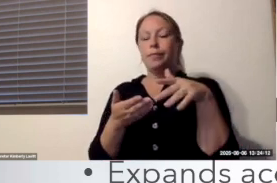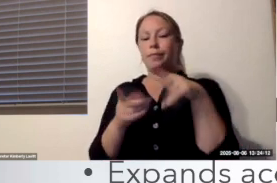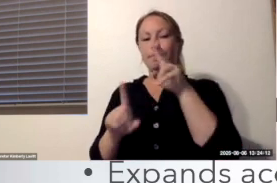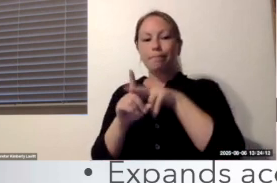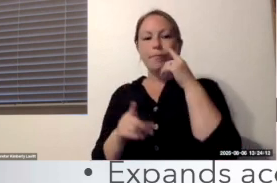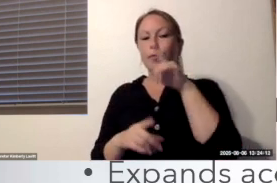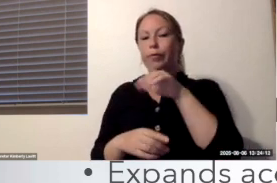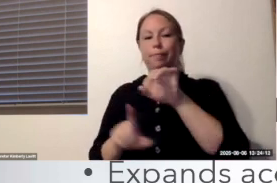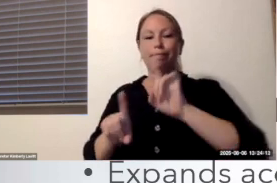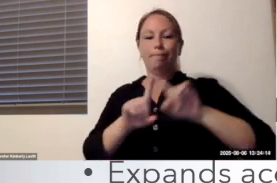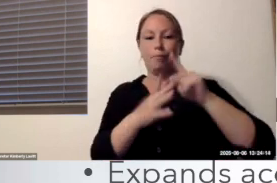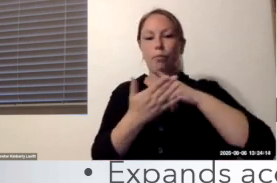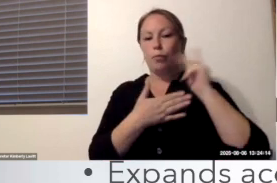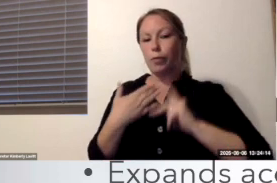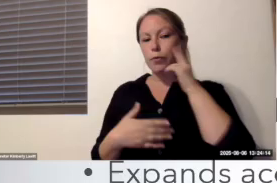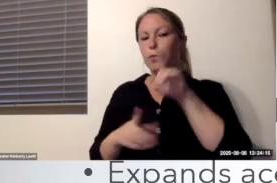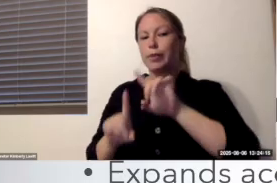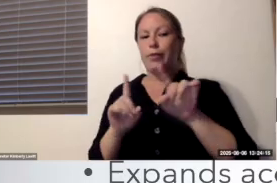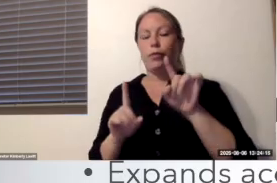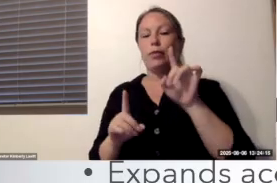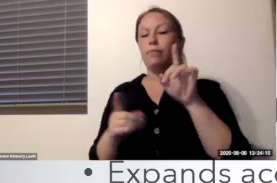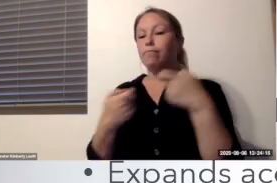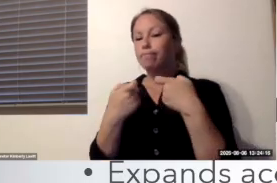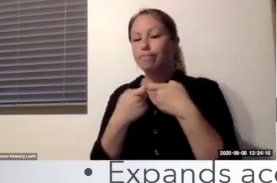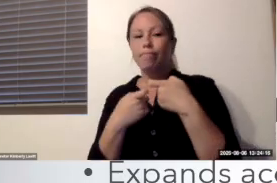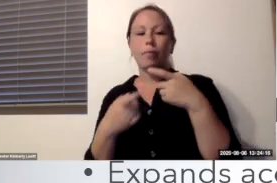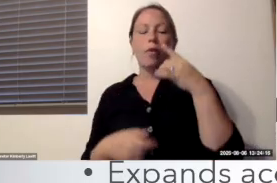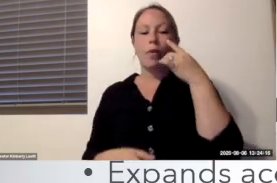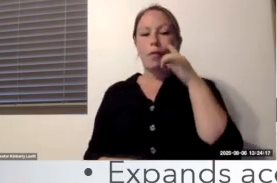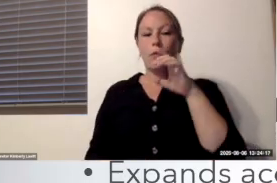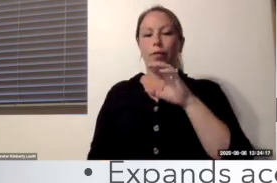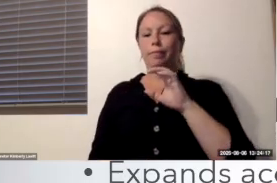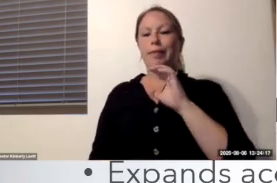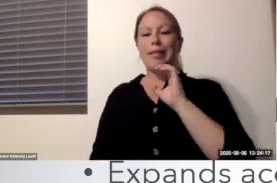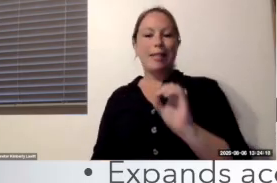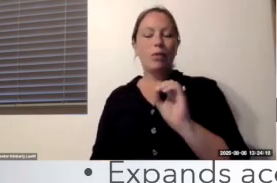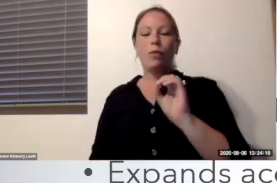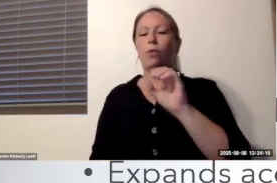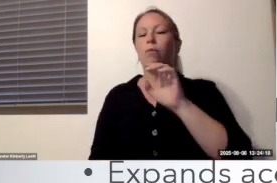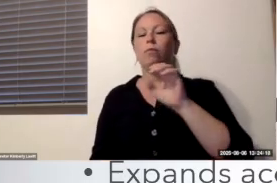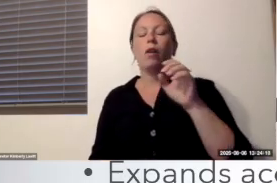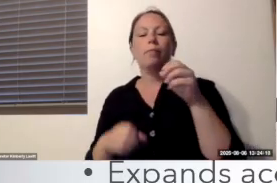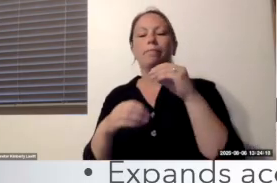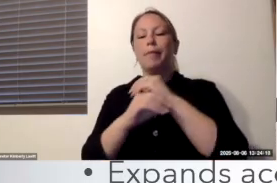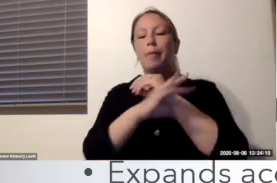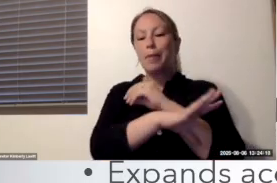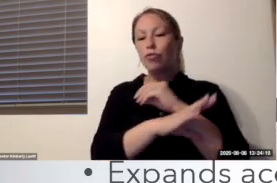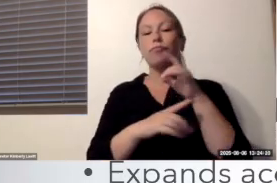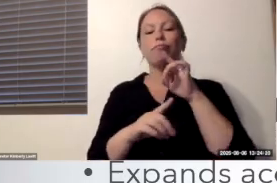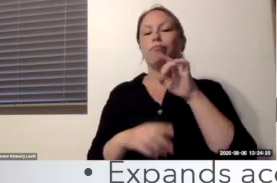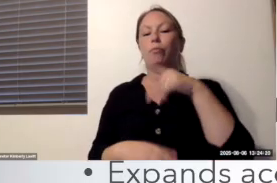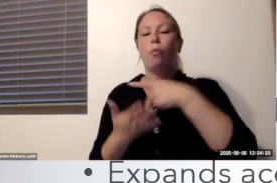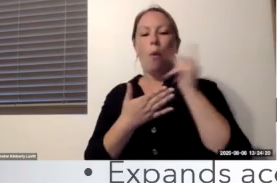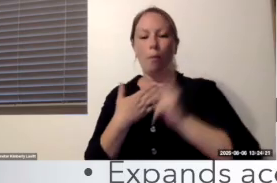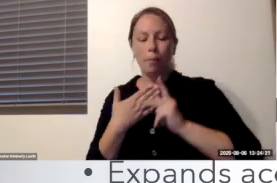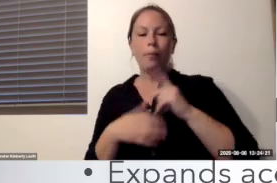to $12,500 towards the purchase or lease of a zero-emission vehicle outside of the 5 largest air districts